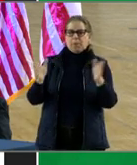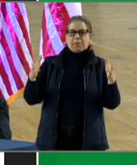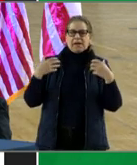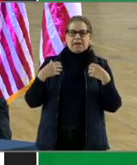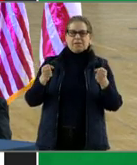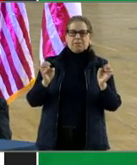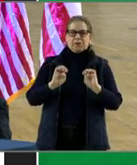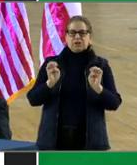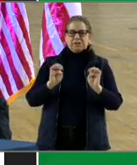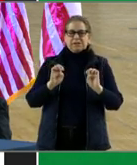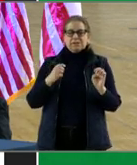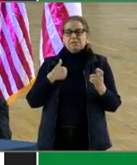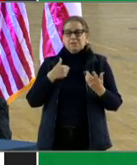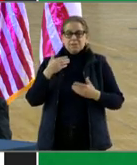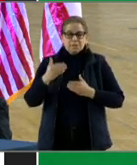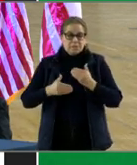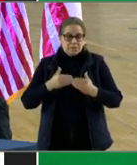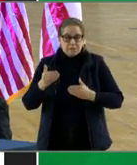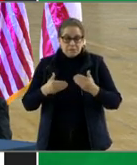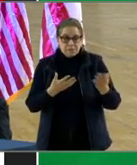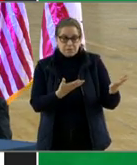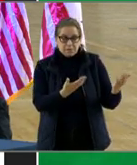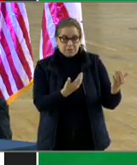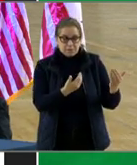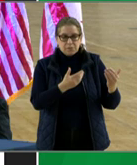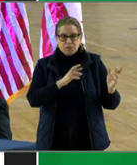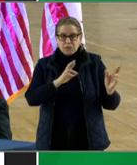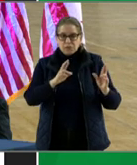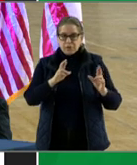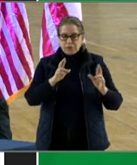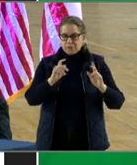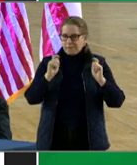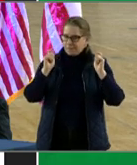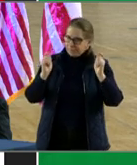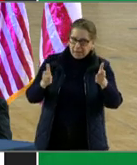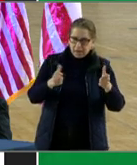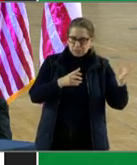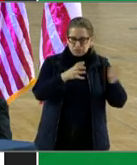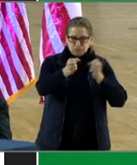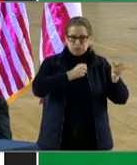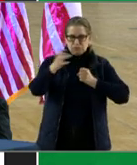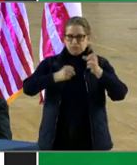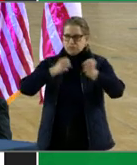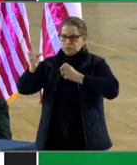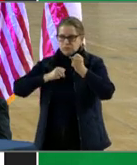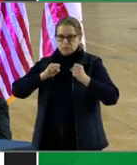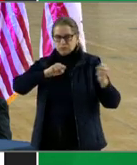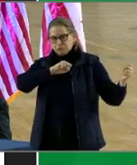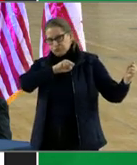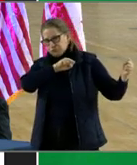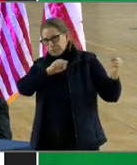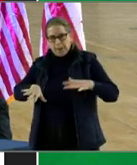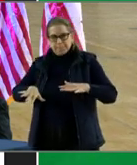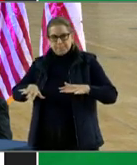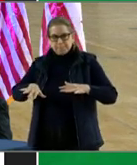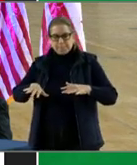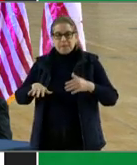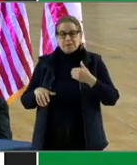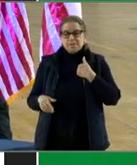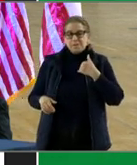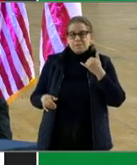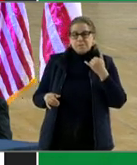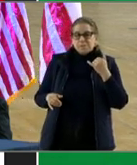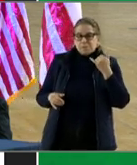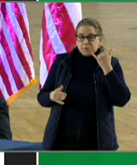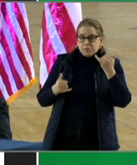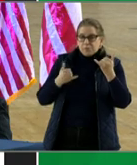the expeditious use of healthcare professionals. We've also done a call out to all of our health professionals, and